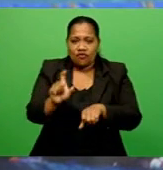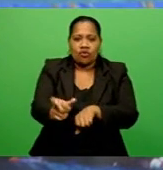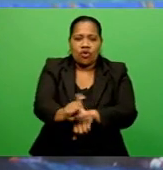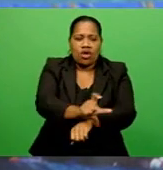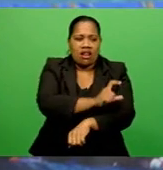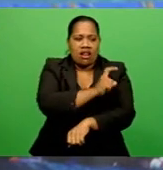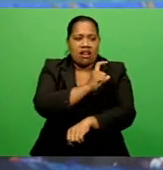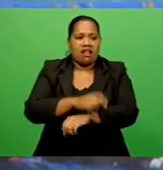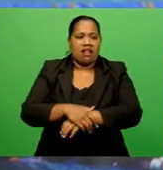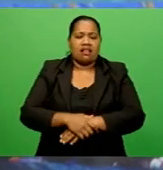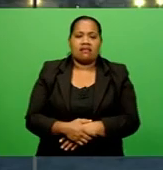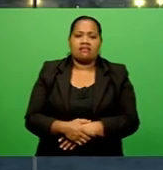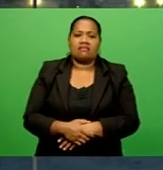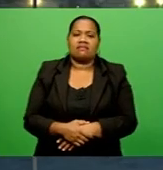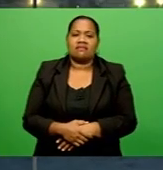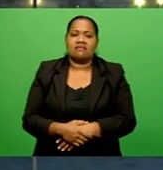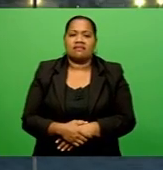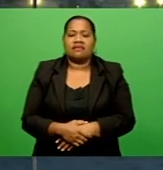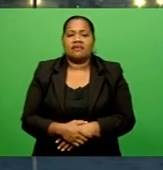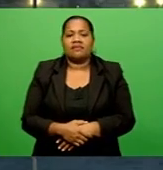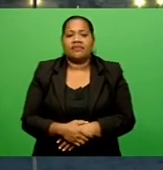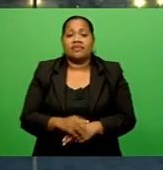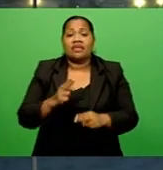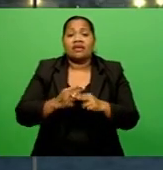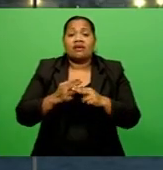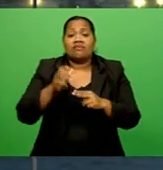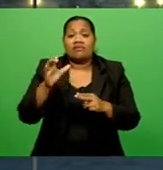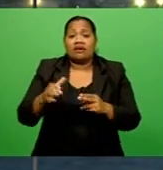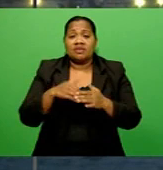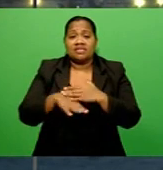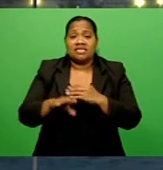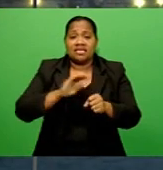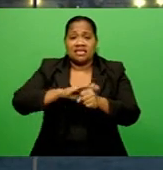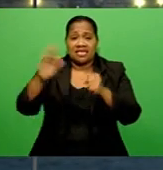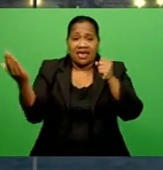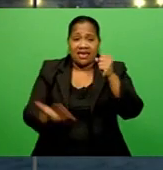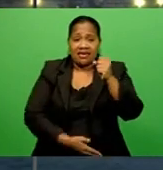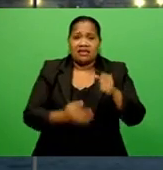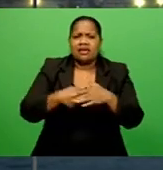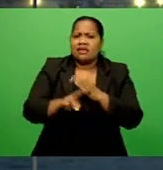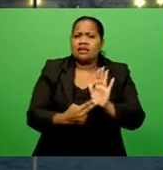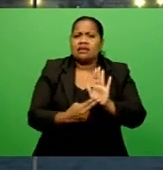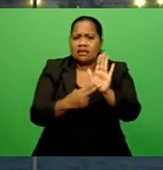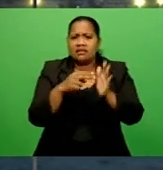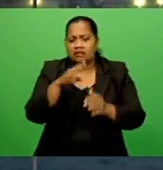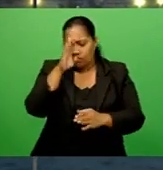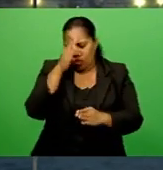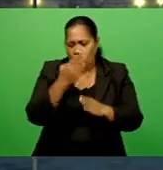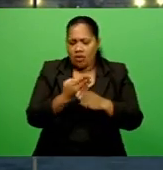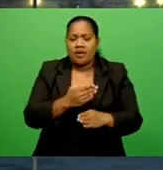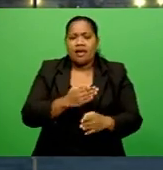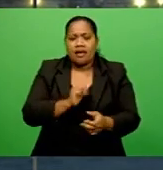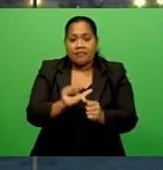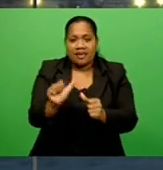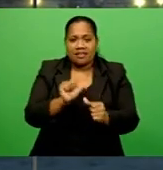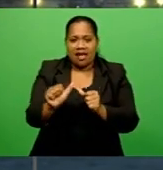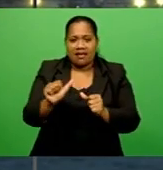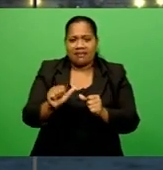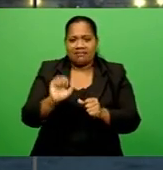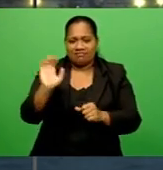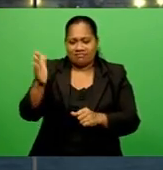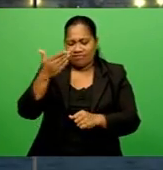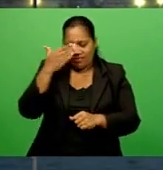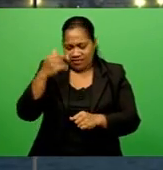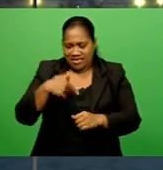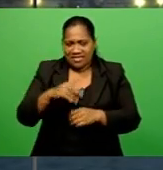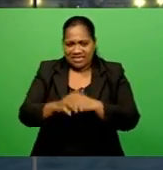Kumar, FBC News. Farmers in cane belt areas in Nandi are hoping for a better output this season. The past few years